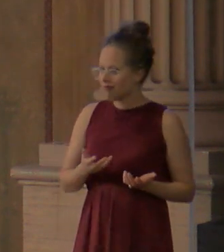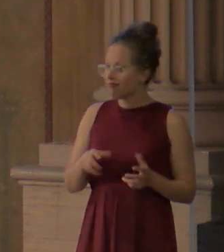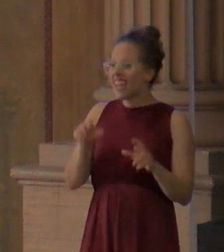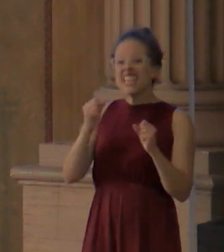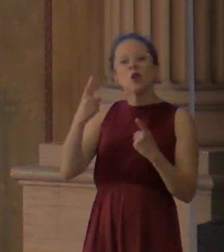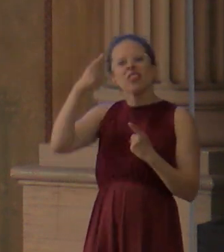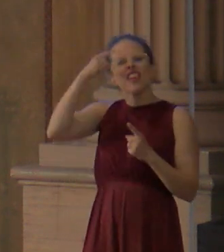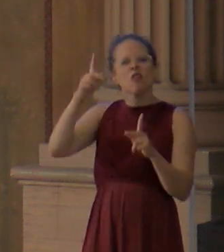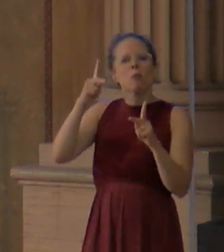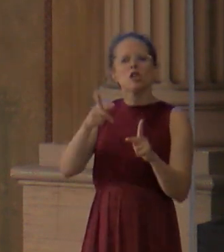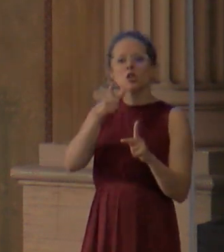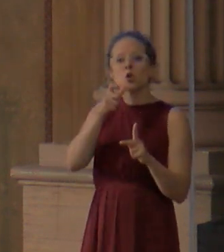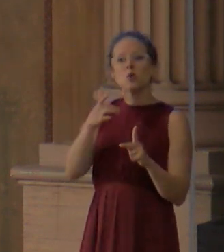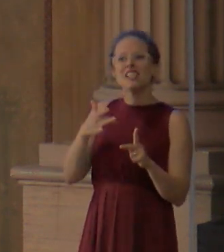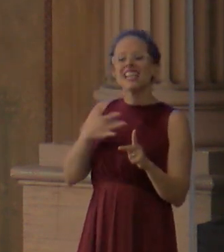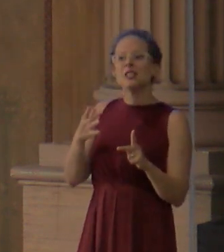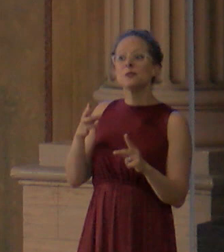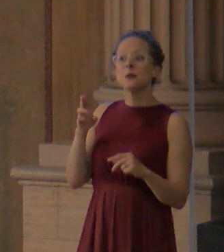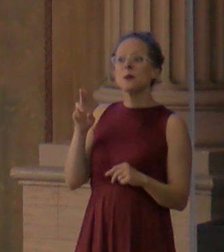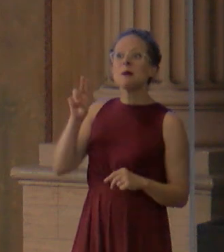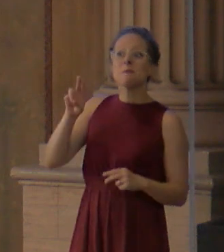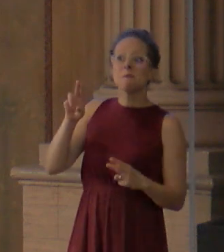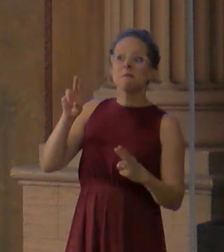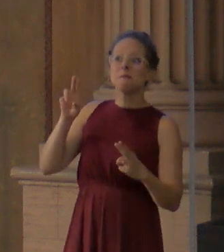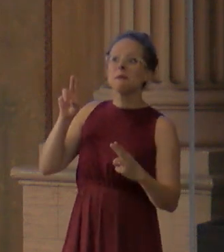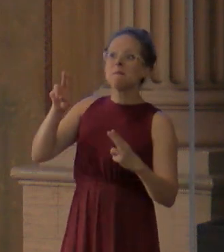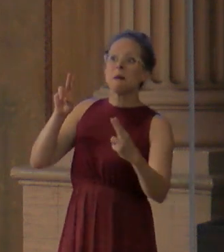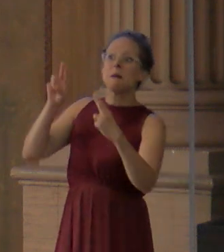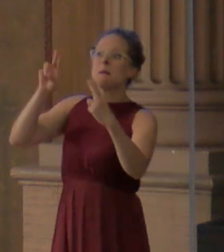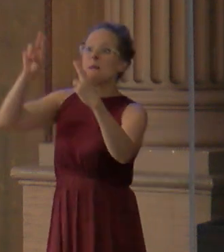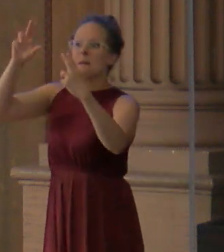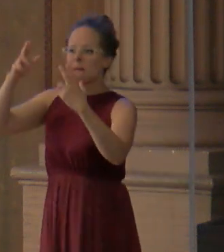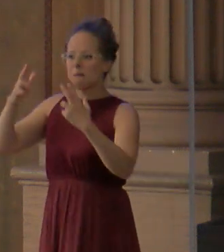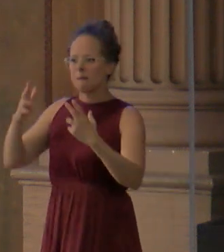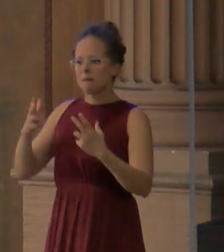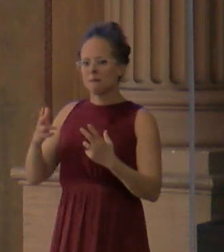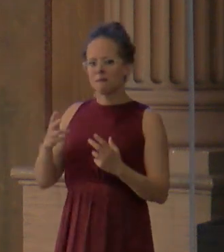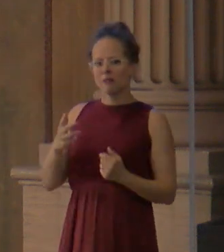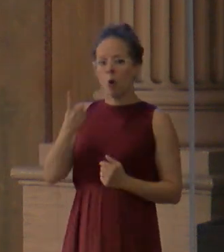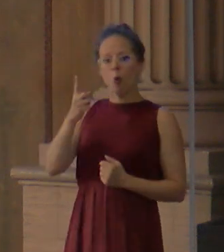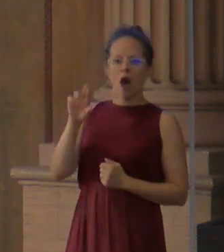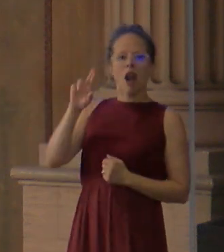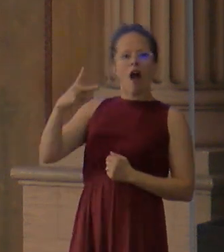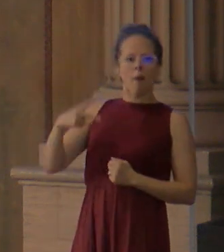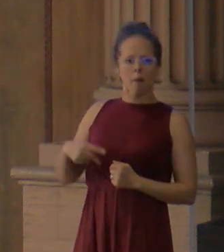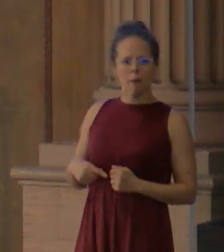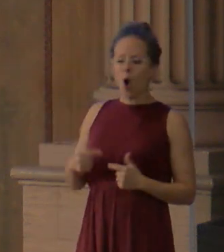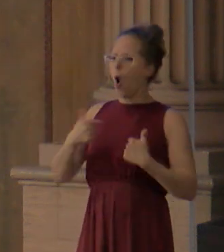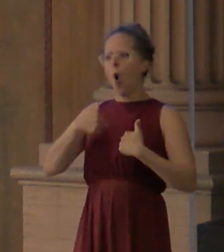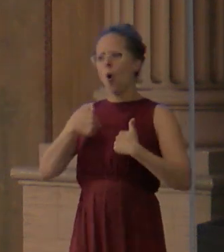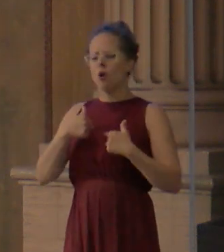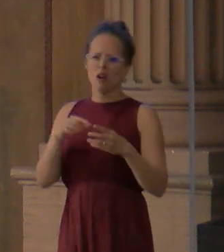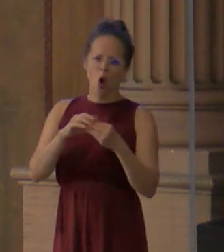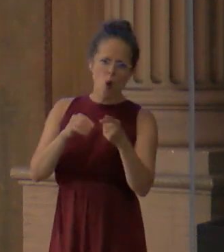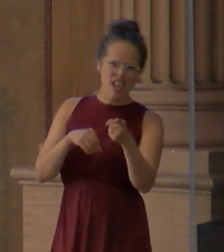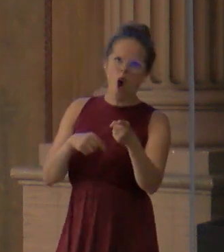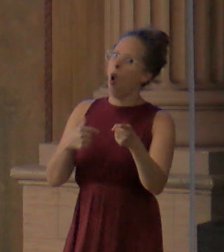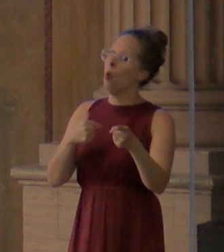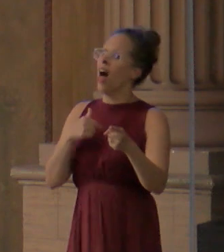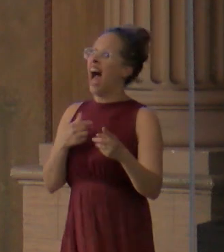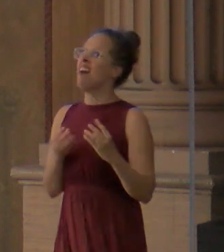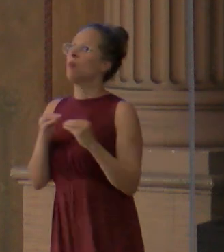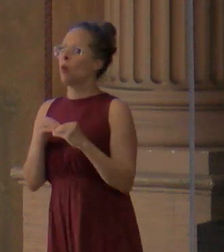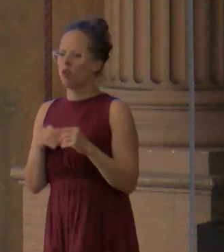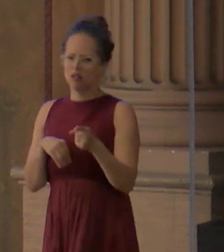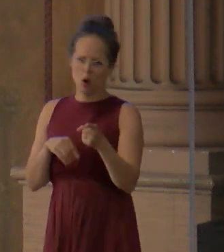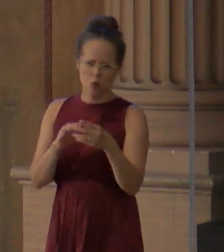one-upper? Like that person who, no matter what someone is talking about, they've had a bigger or better experience, or they have greater knowledge